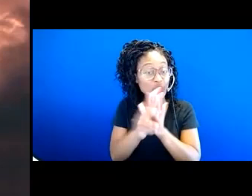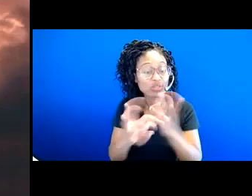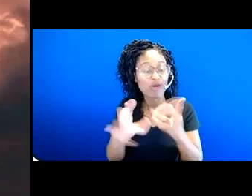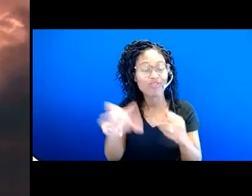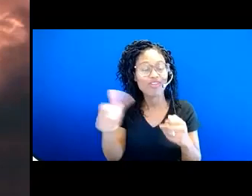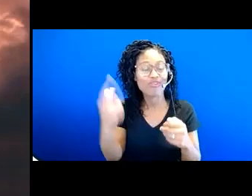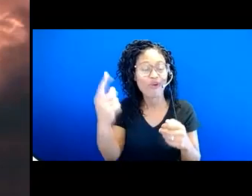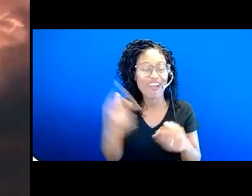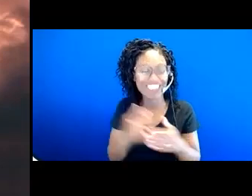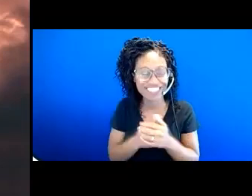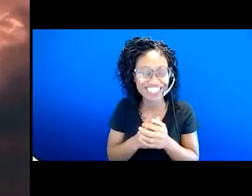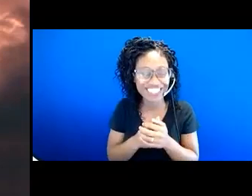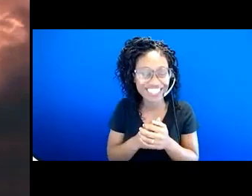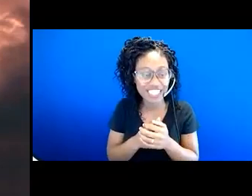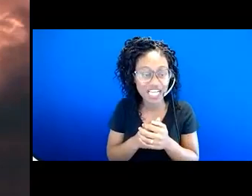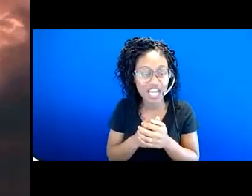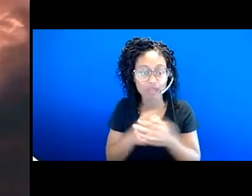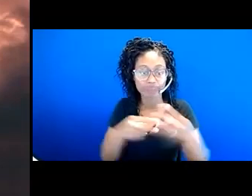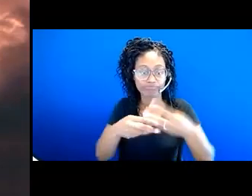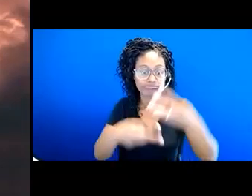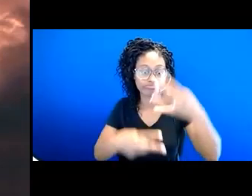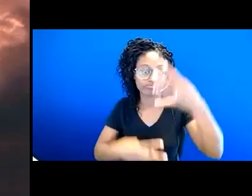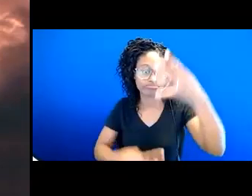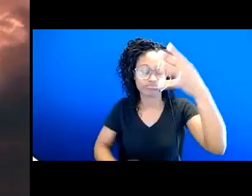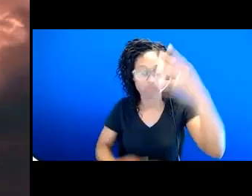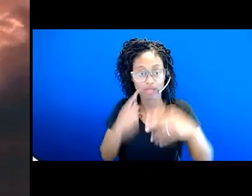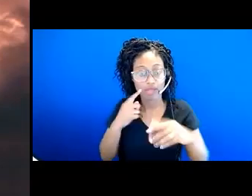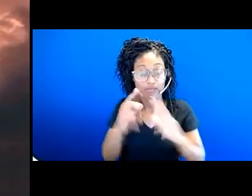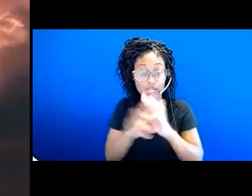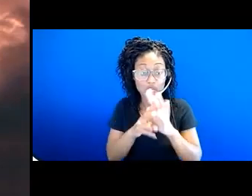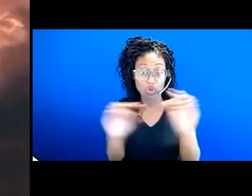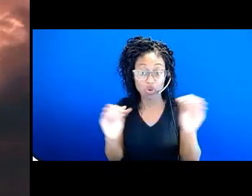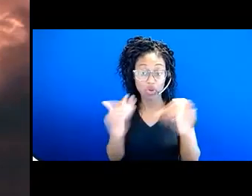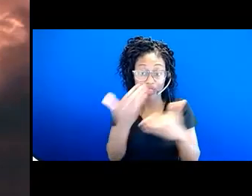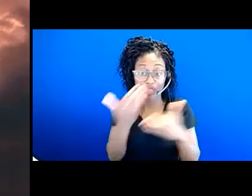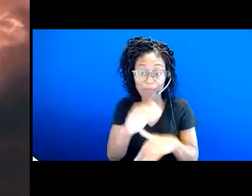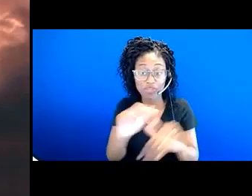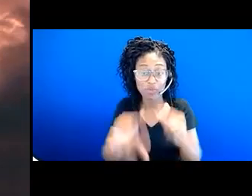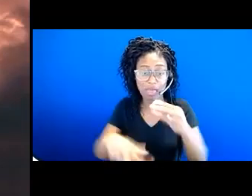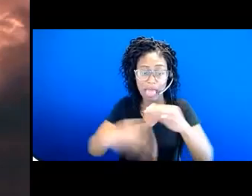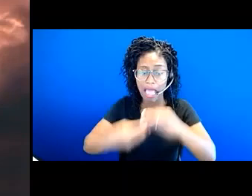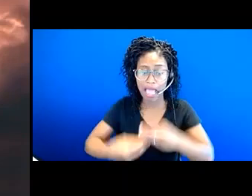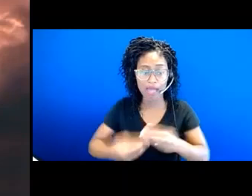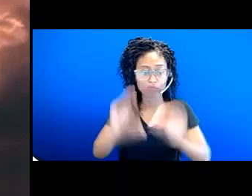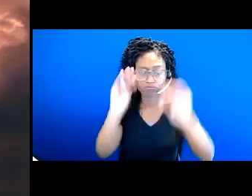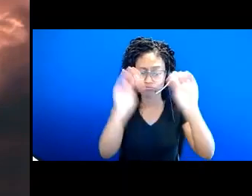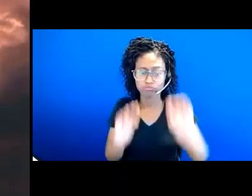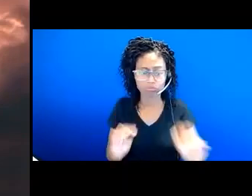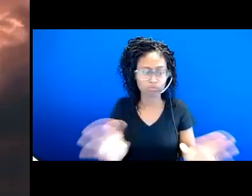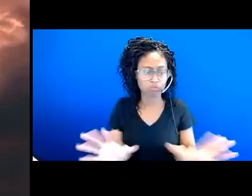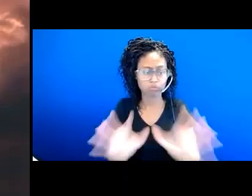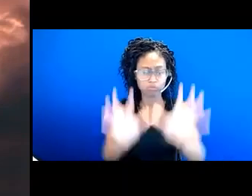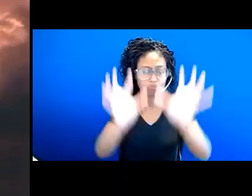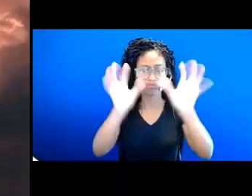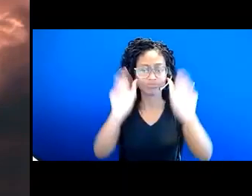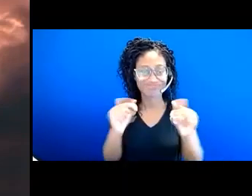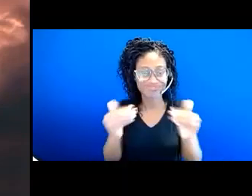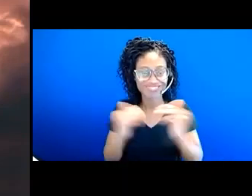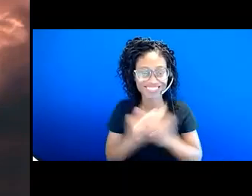one, or here's a whole array of them. And again, there's really no limit to how much you can add. play the